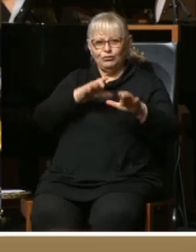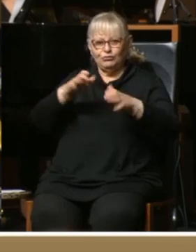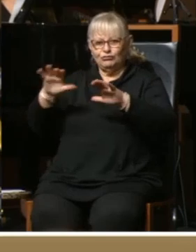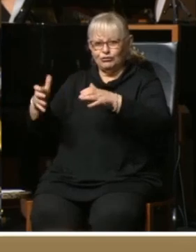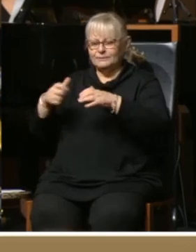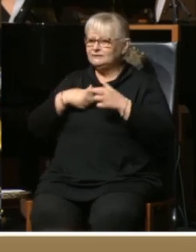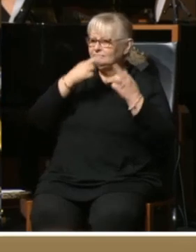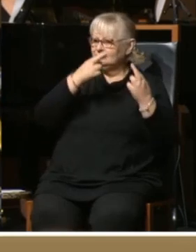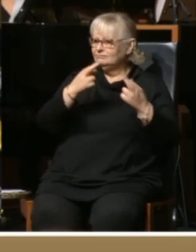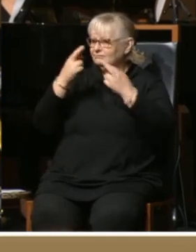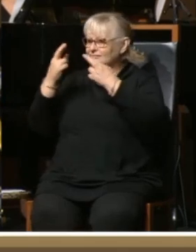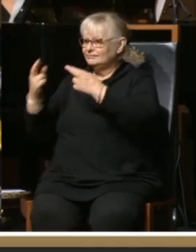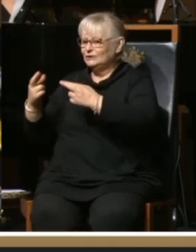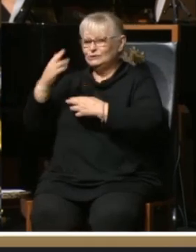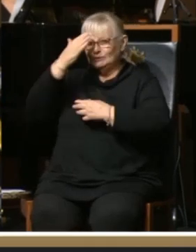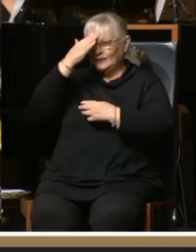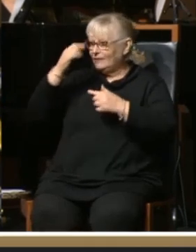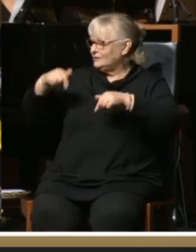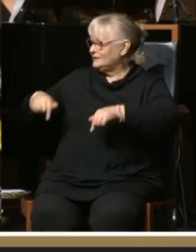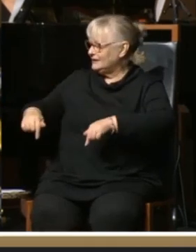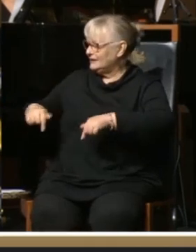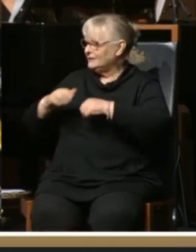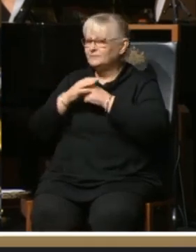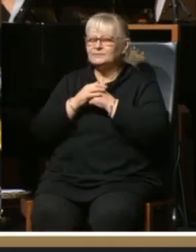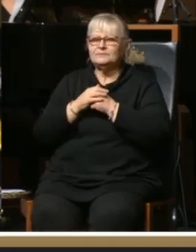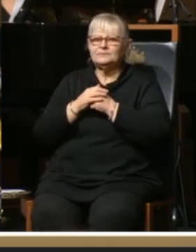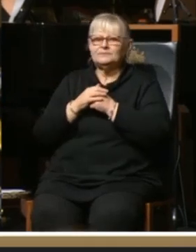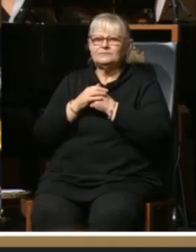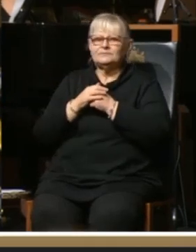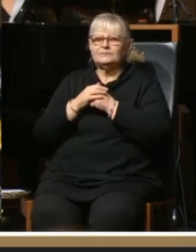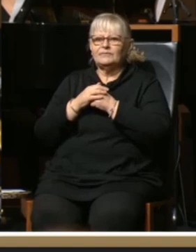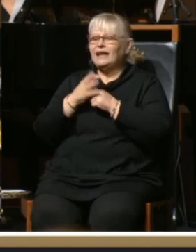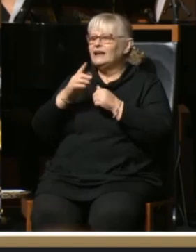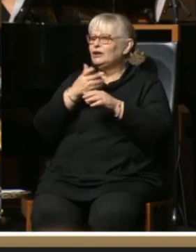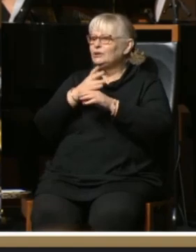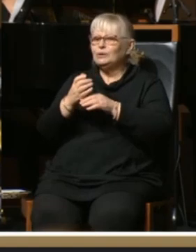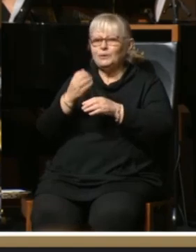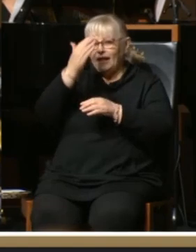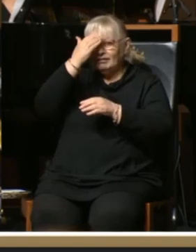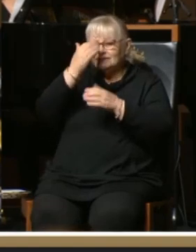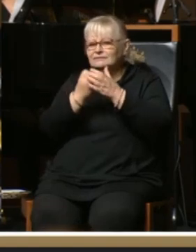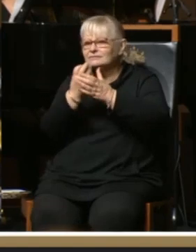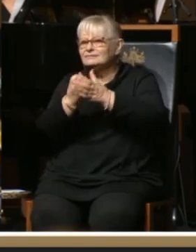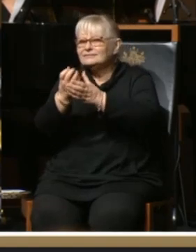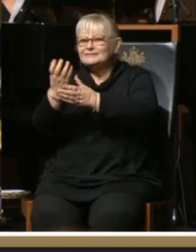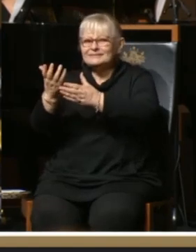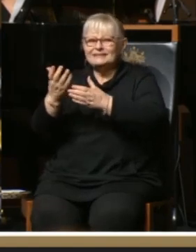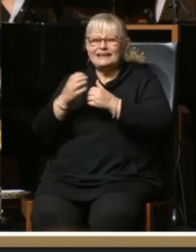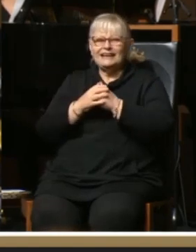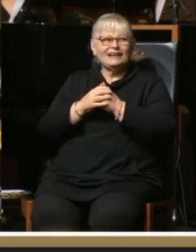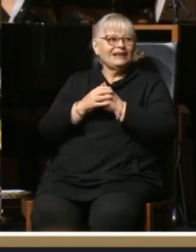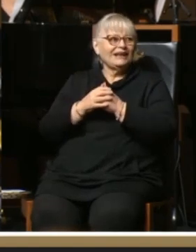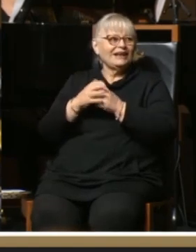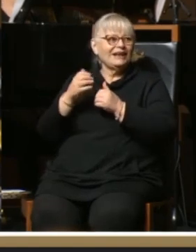my respects to elders in the room and any emerging elders with us today. And I acknowledge that